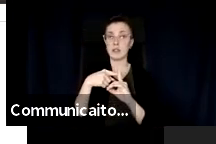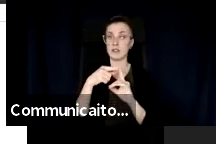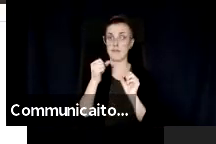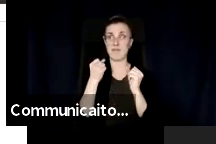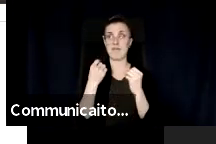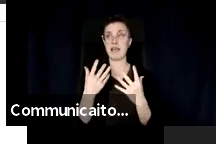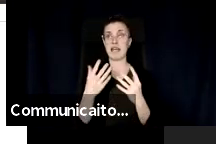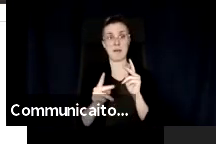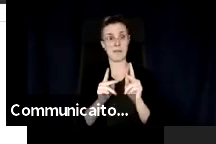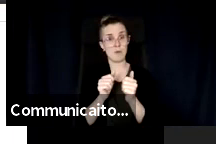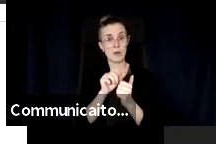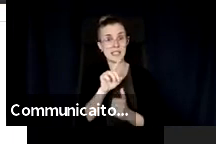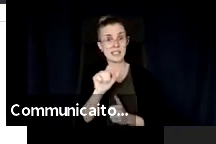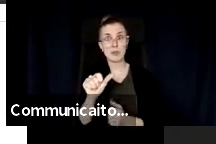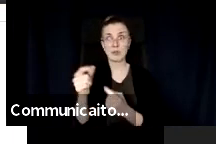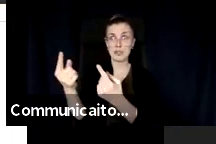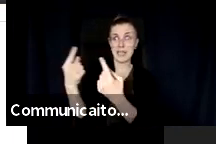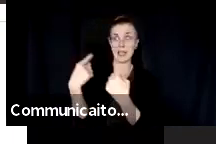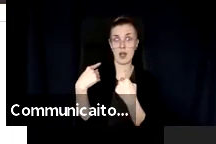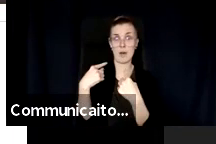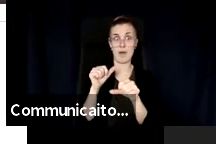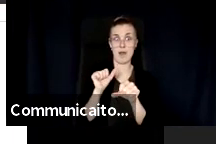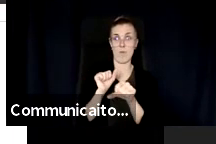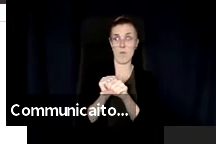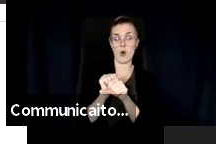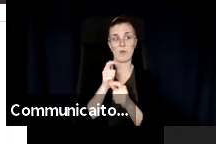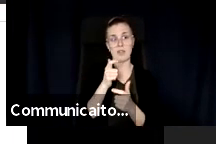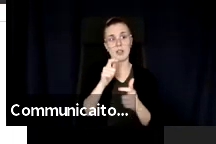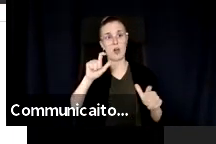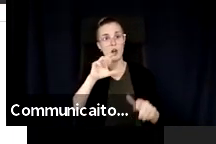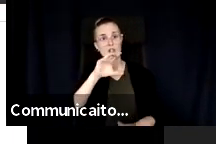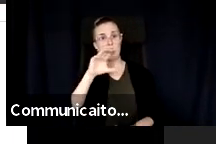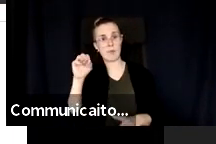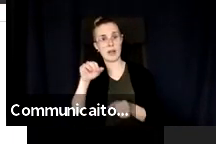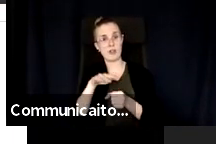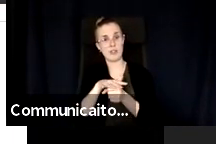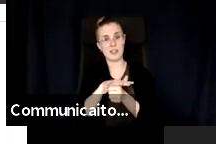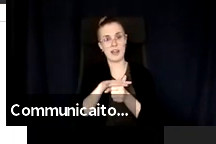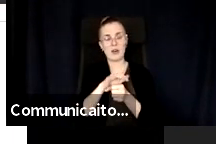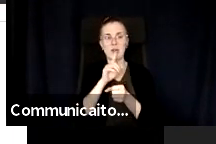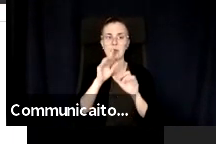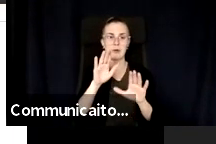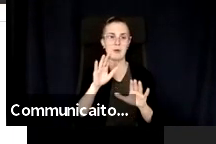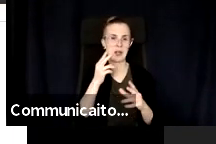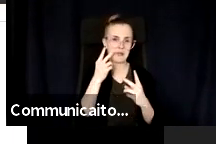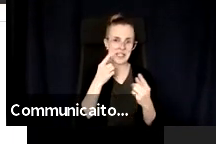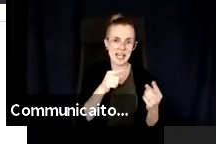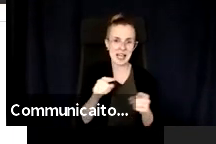large corporations that come to the area. And it's great to see that happen.